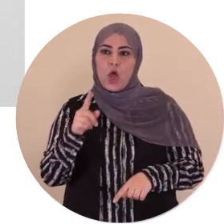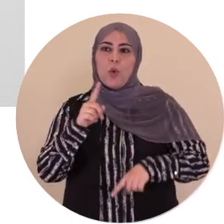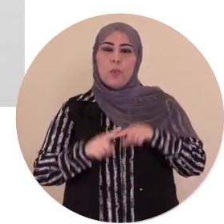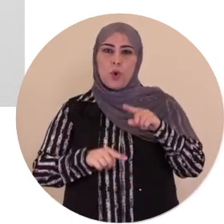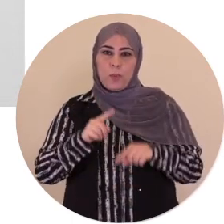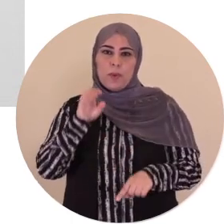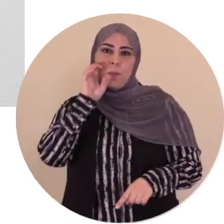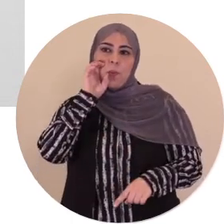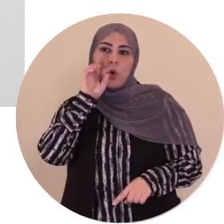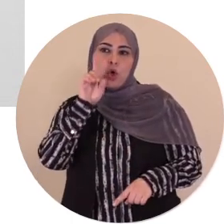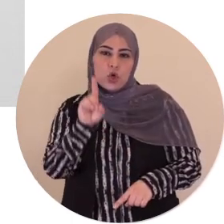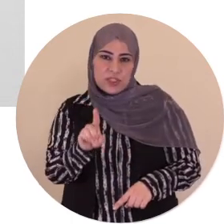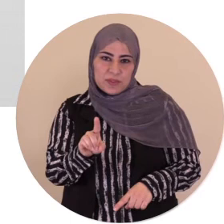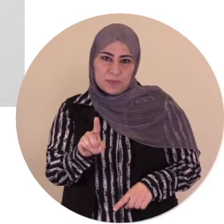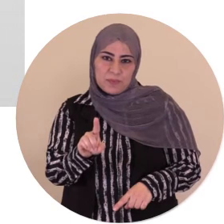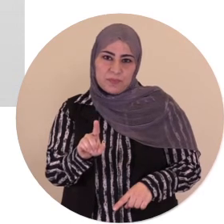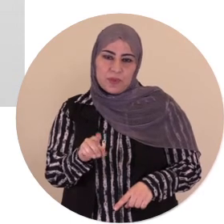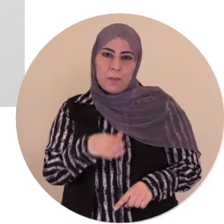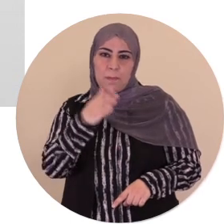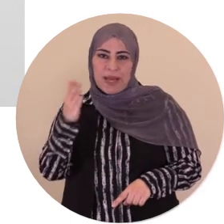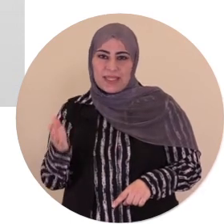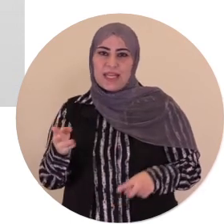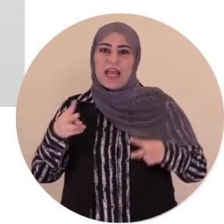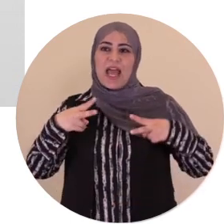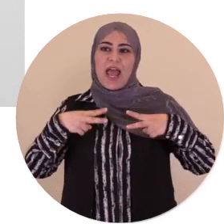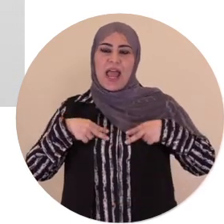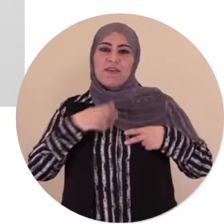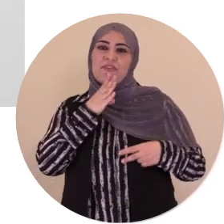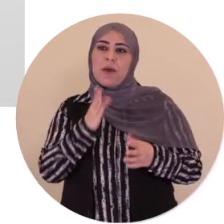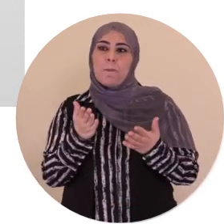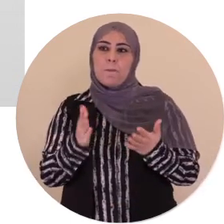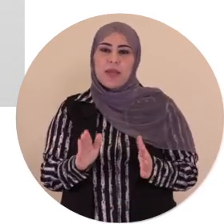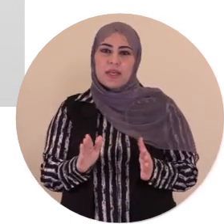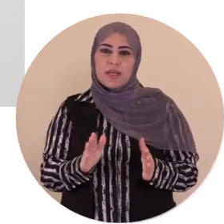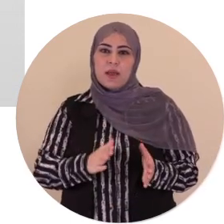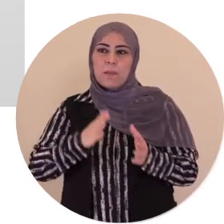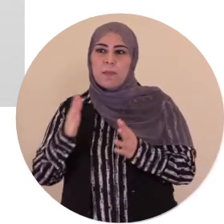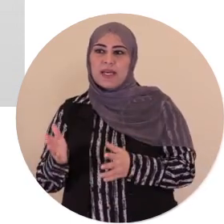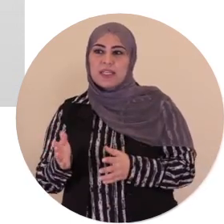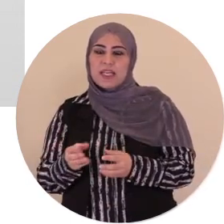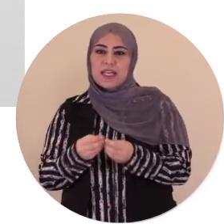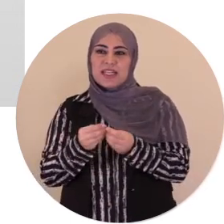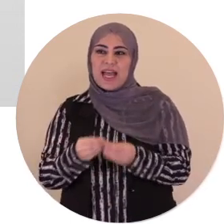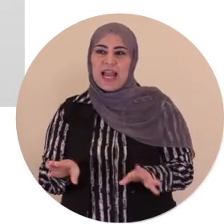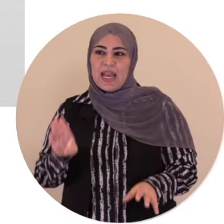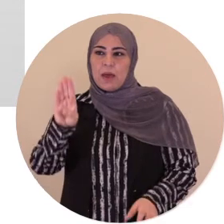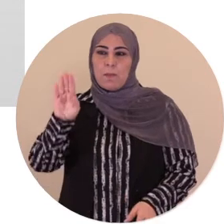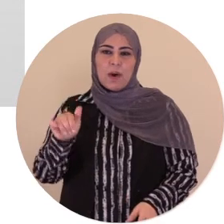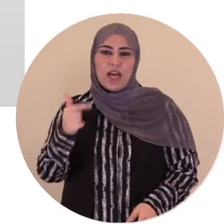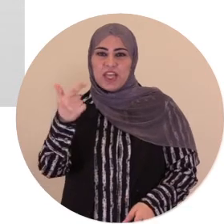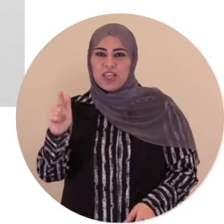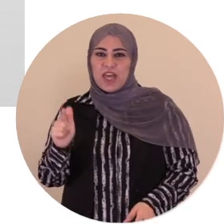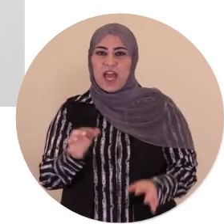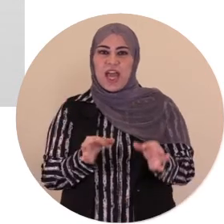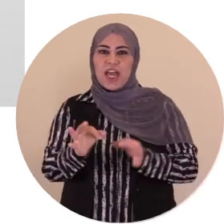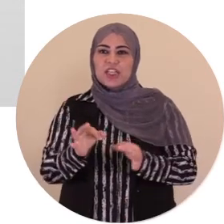at the verb. The tense of the verb is really important. We simply write it down. The problem could have been fixed by the engineer. And